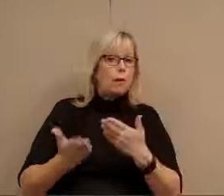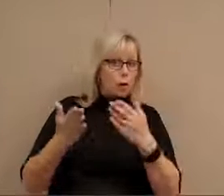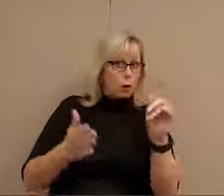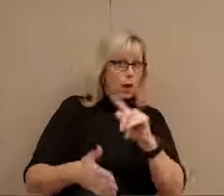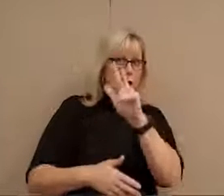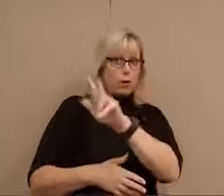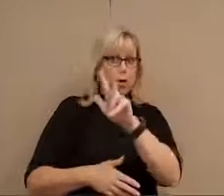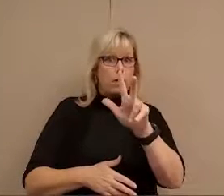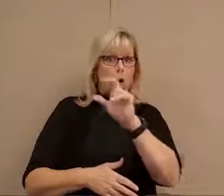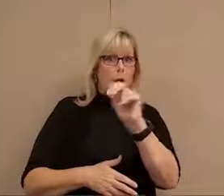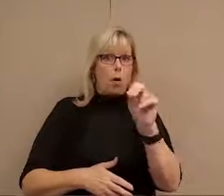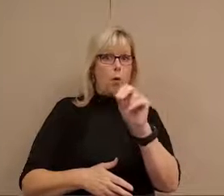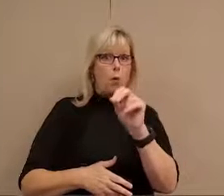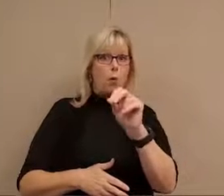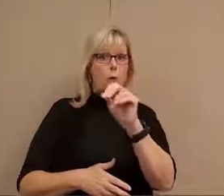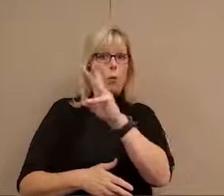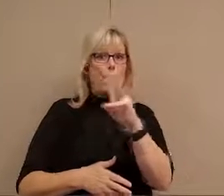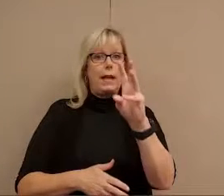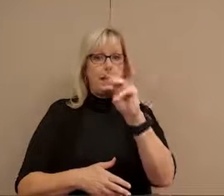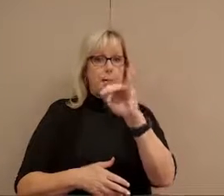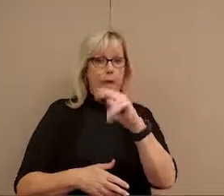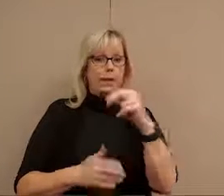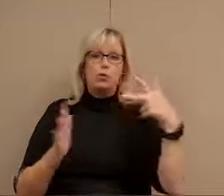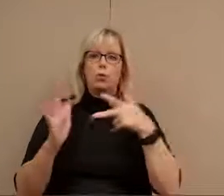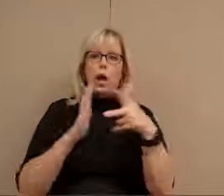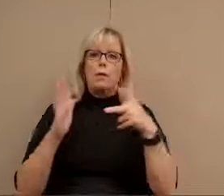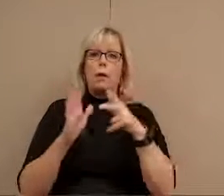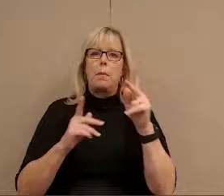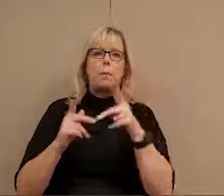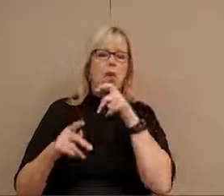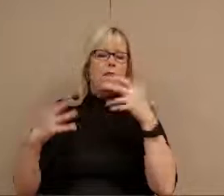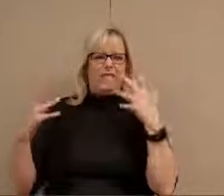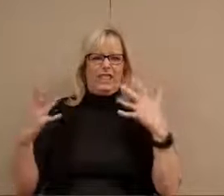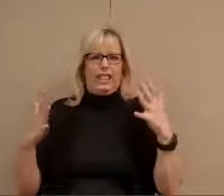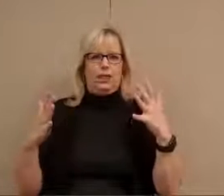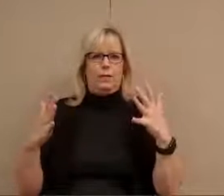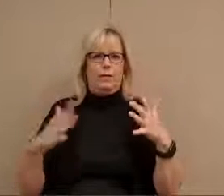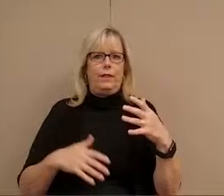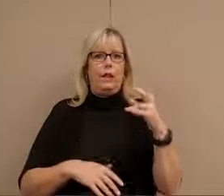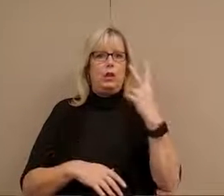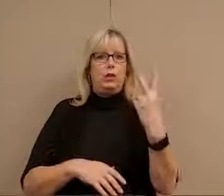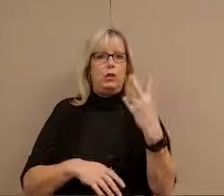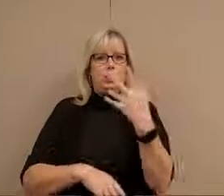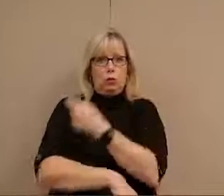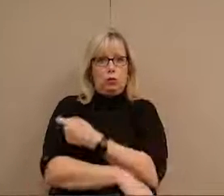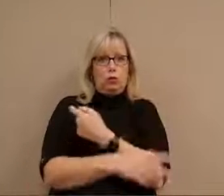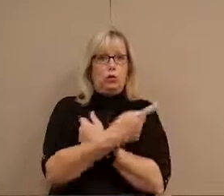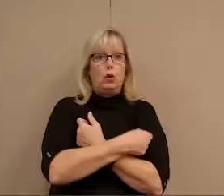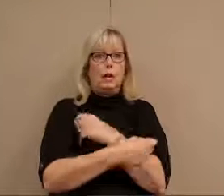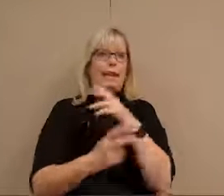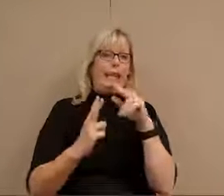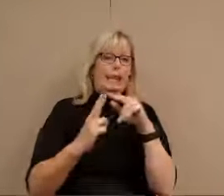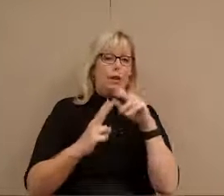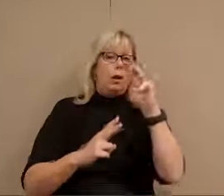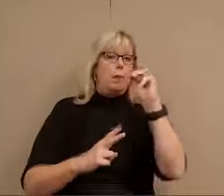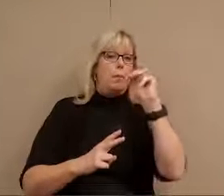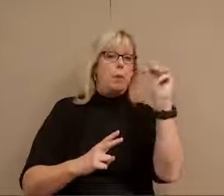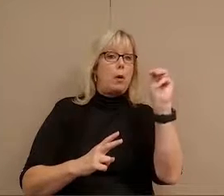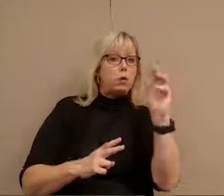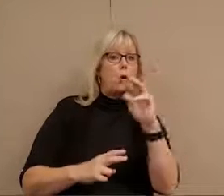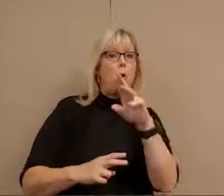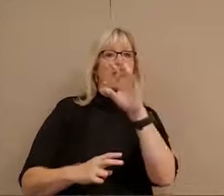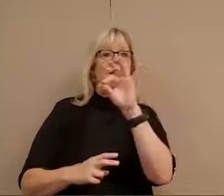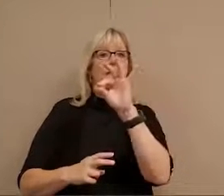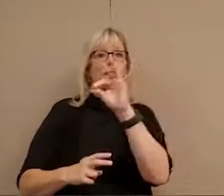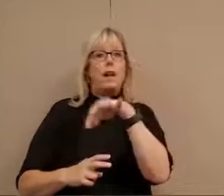West Main location. You can drive up. That's for individuals who have completed their 2-dose series of either Moderna or Pfizer, and